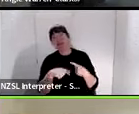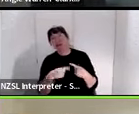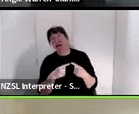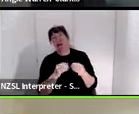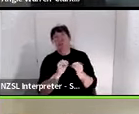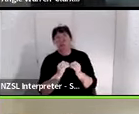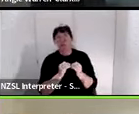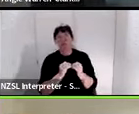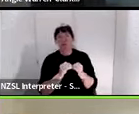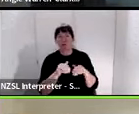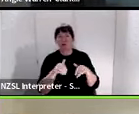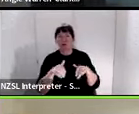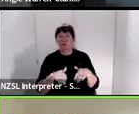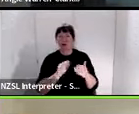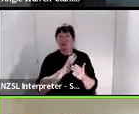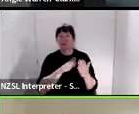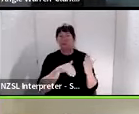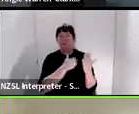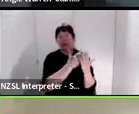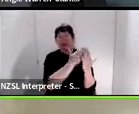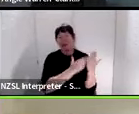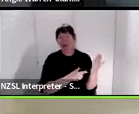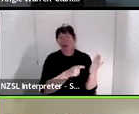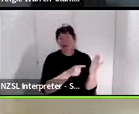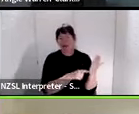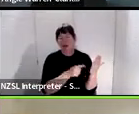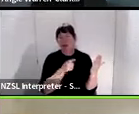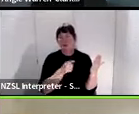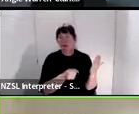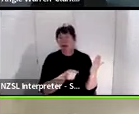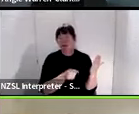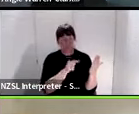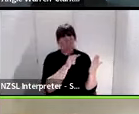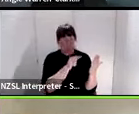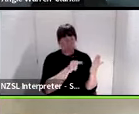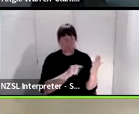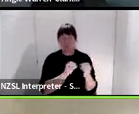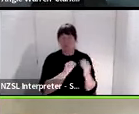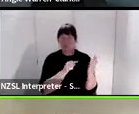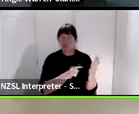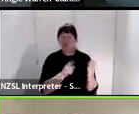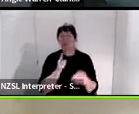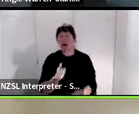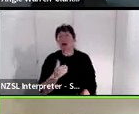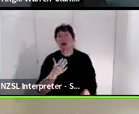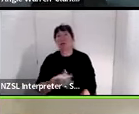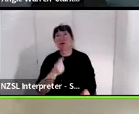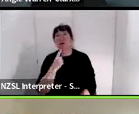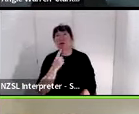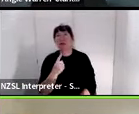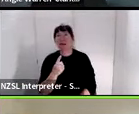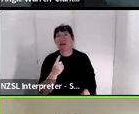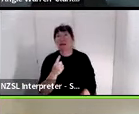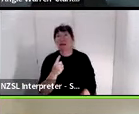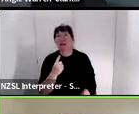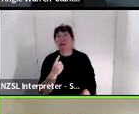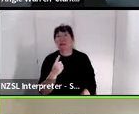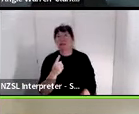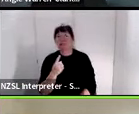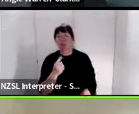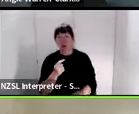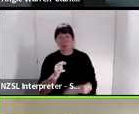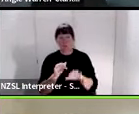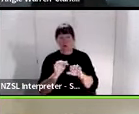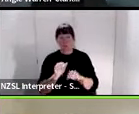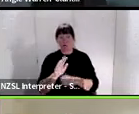bill. I think what I wanted to emphasize is a couple of things that I put in my written